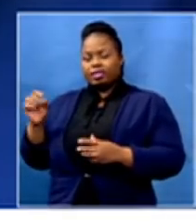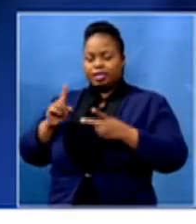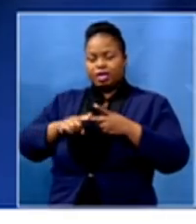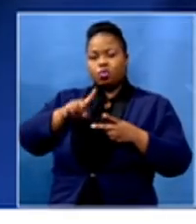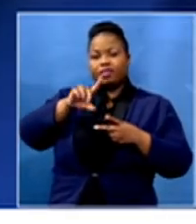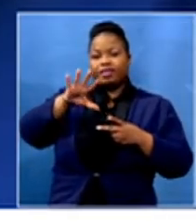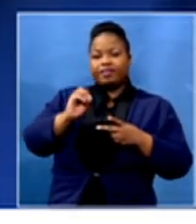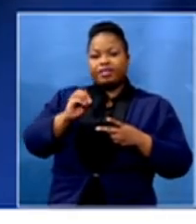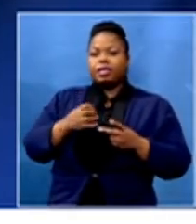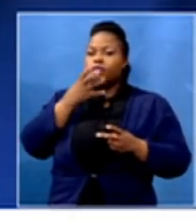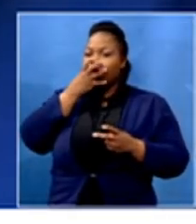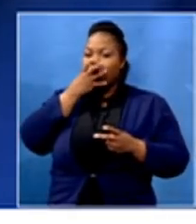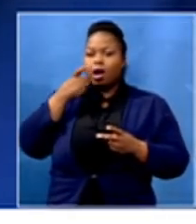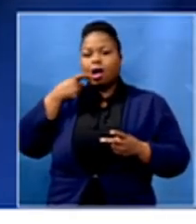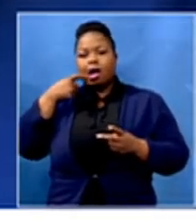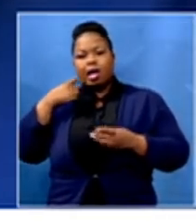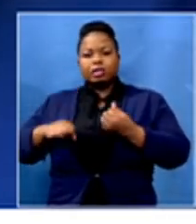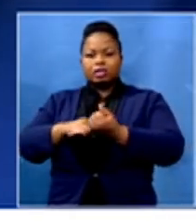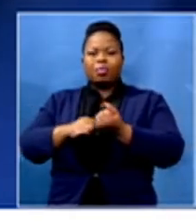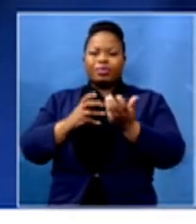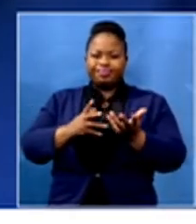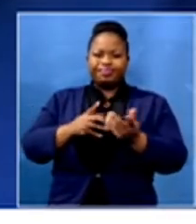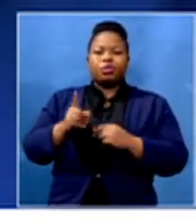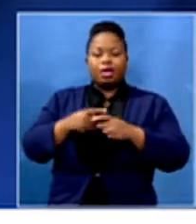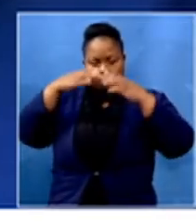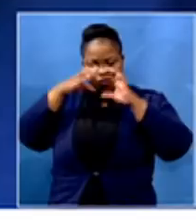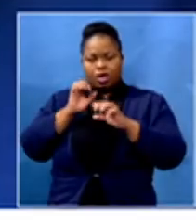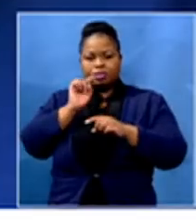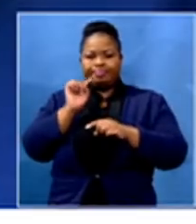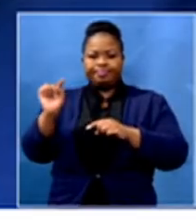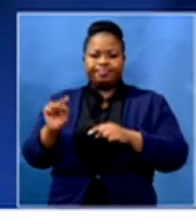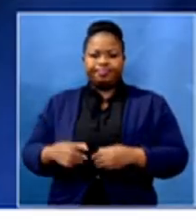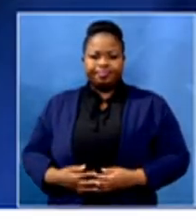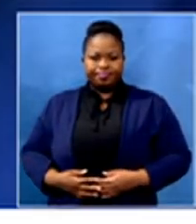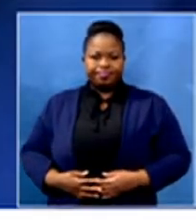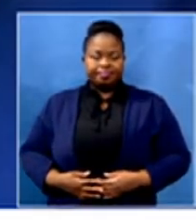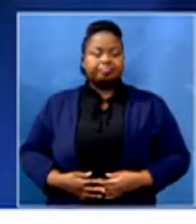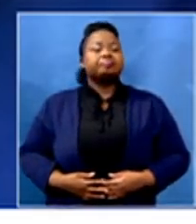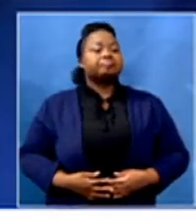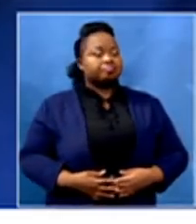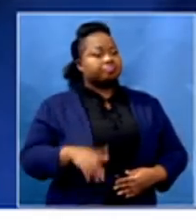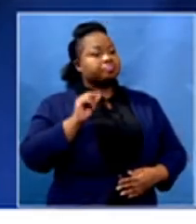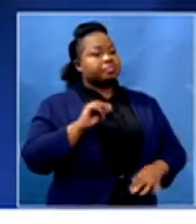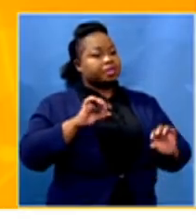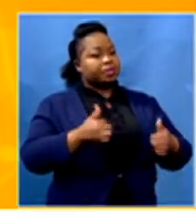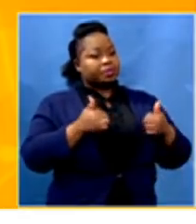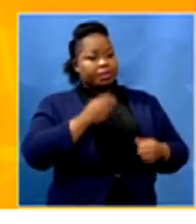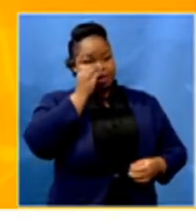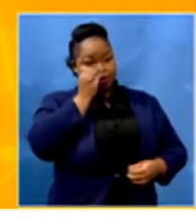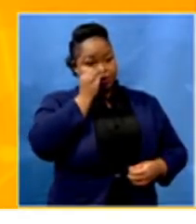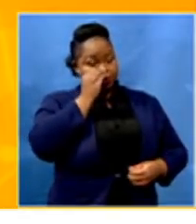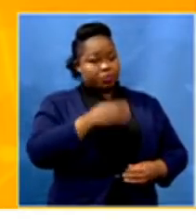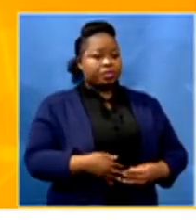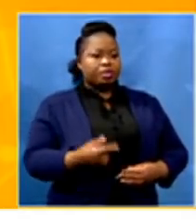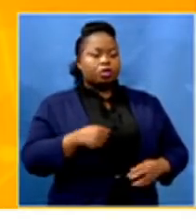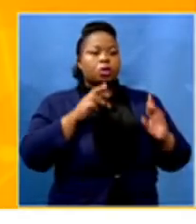are in ventilators. That's where we're going to be focusing the treatment on. Fantastic. I mean, this is really great news and